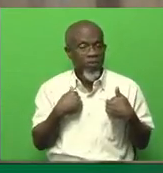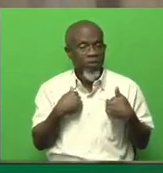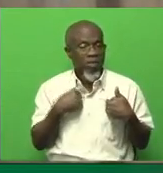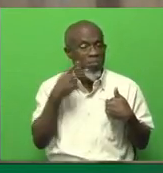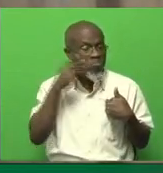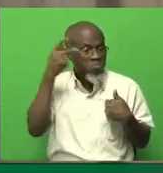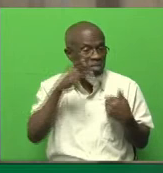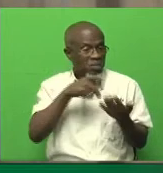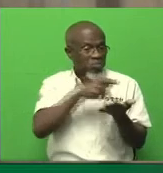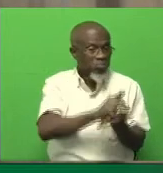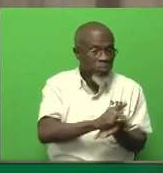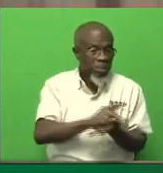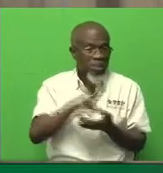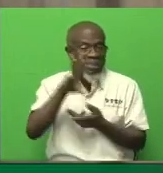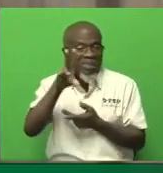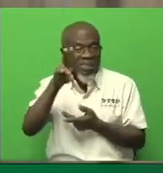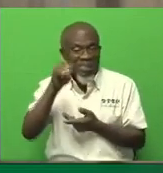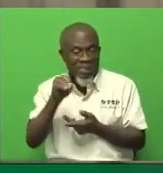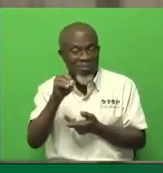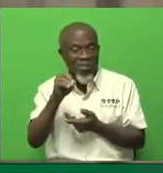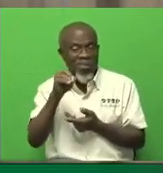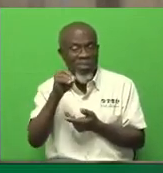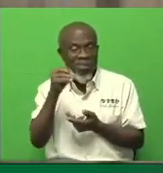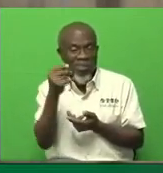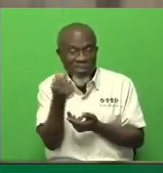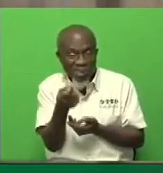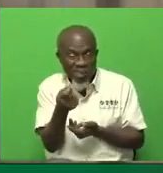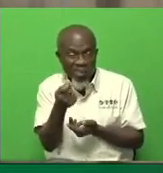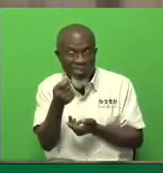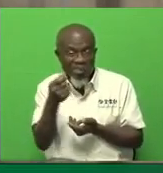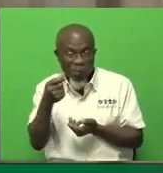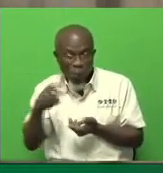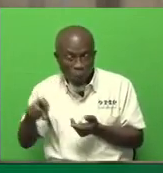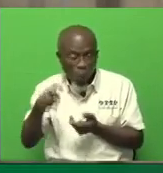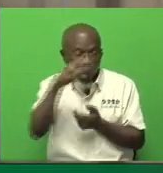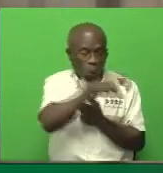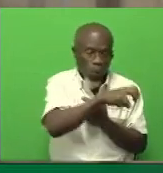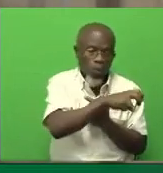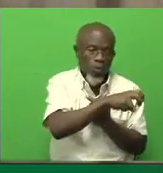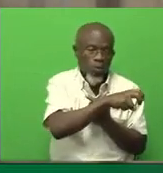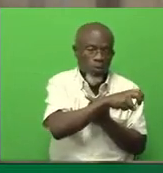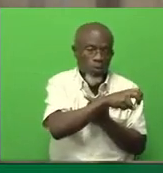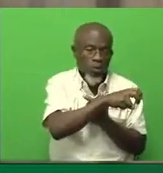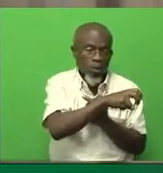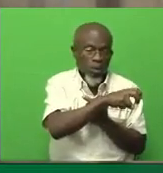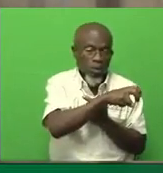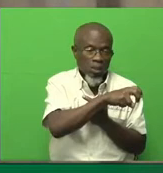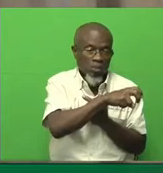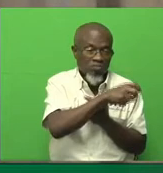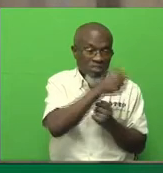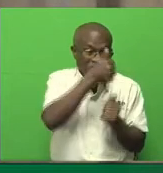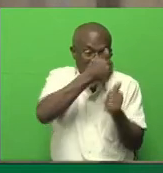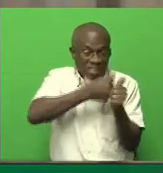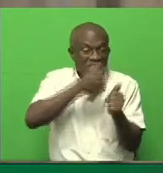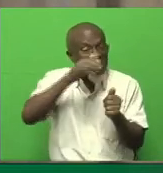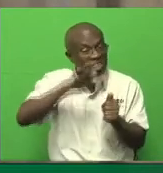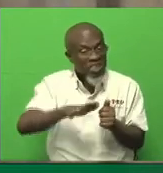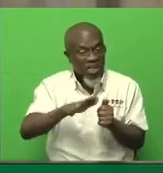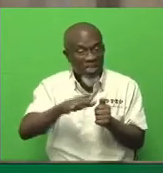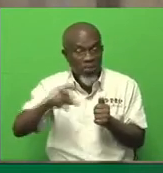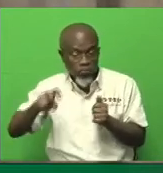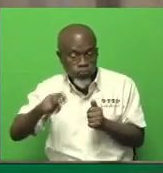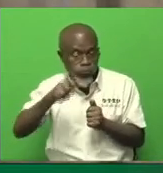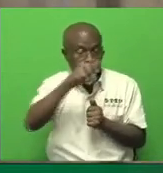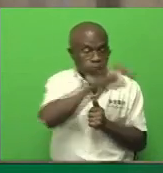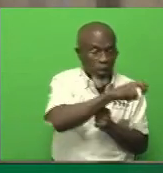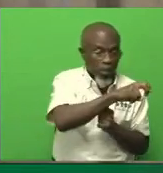dollars One Way per child to go to school that's a hundred and forty dollars per child to go